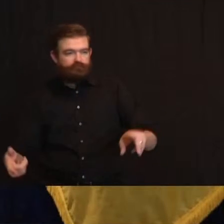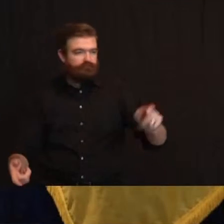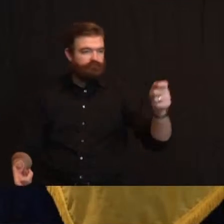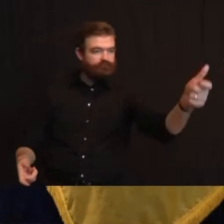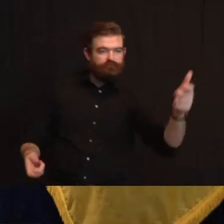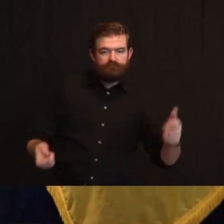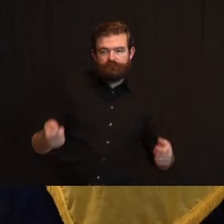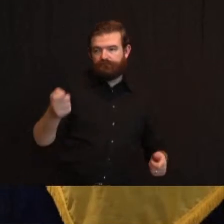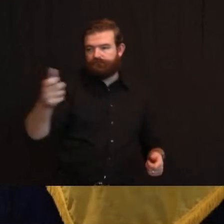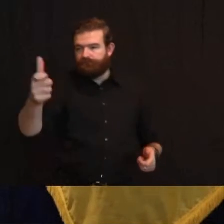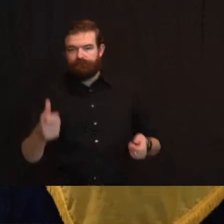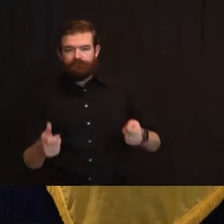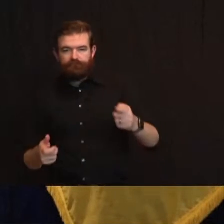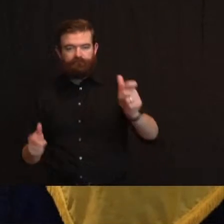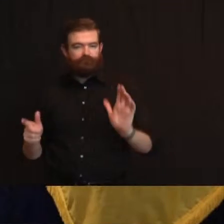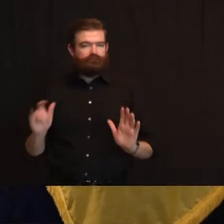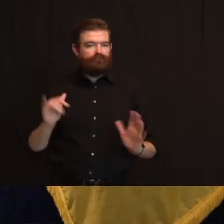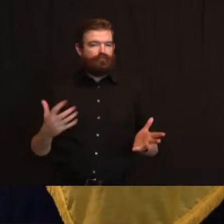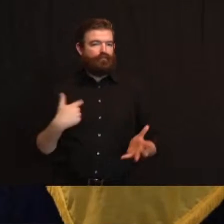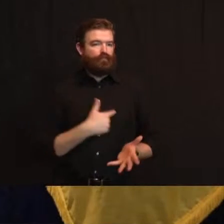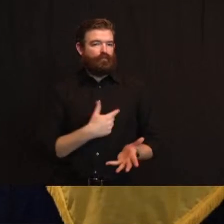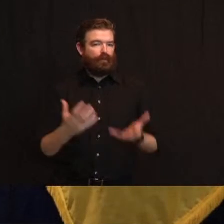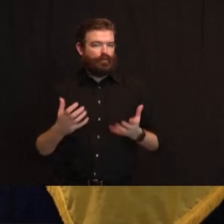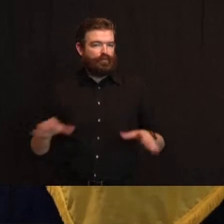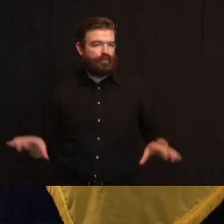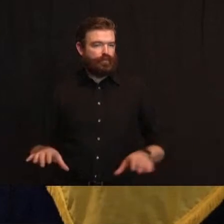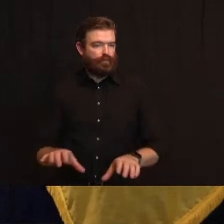I would argue we look a lot more like Westchester County,